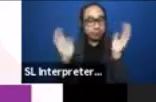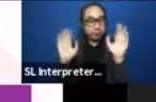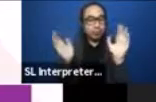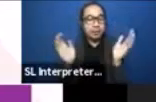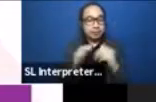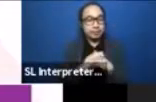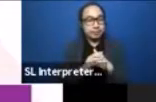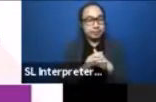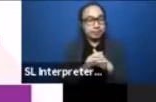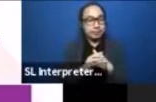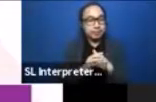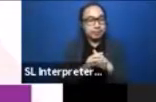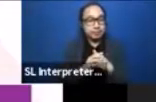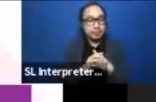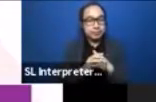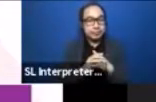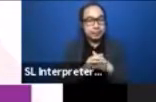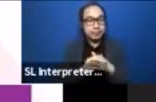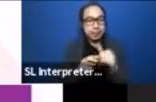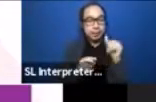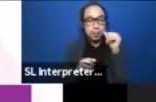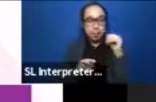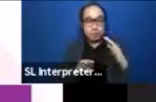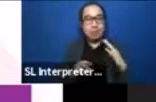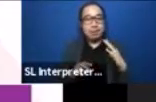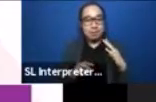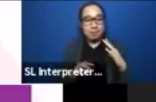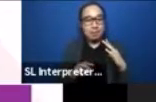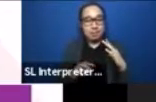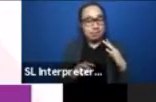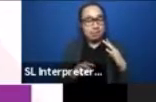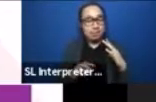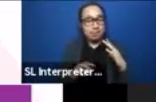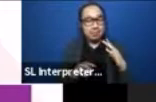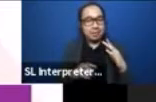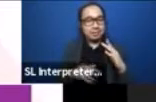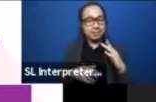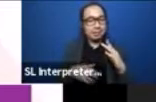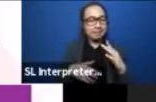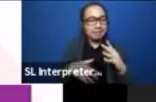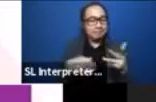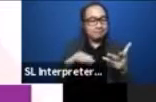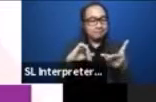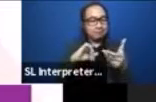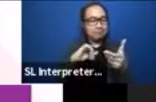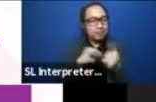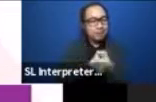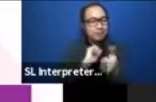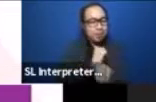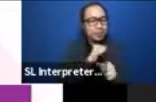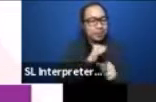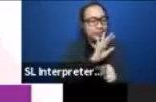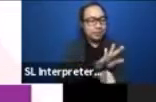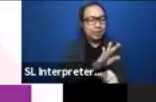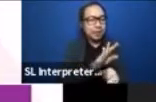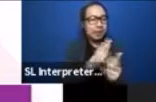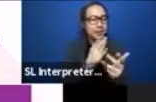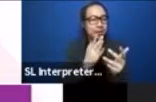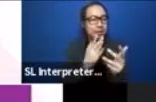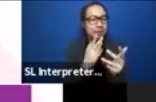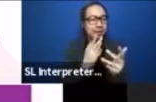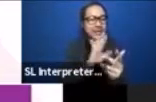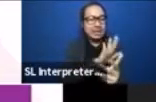with women violated by intimate partner and other women who has victimized by client has